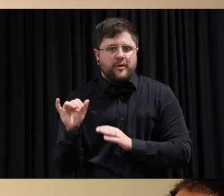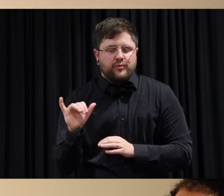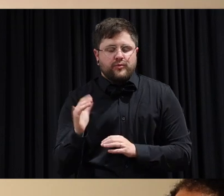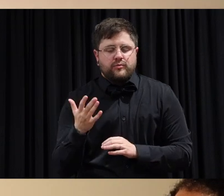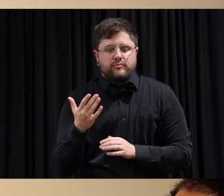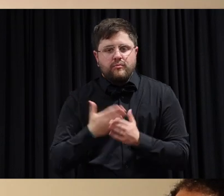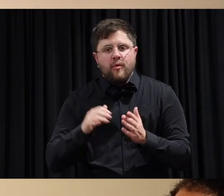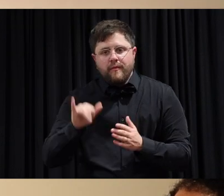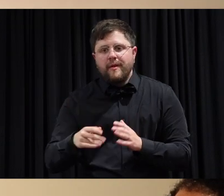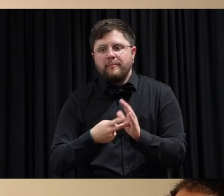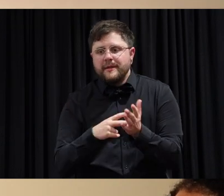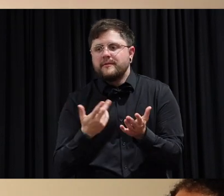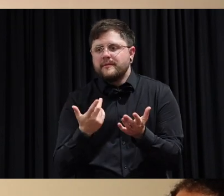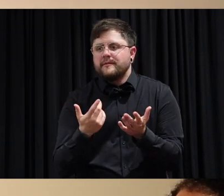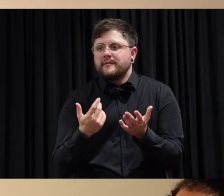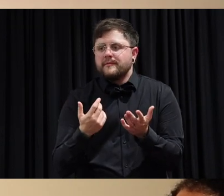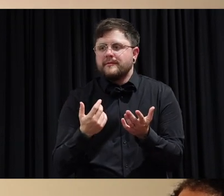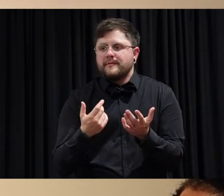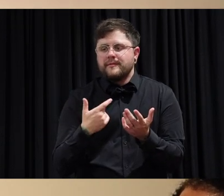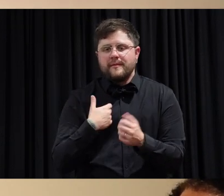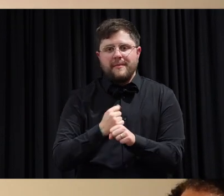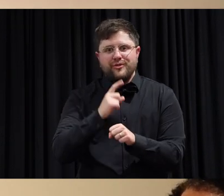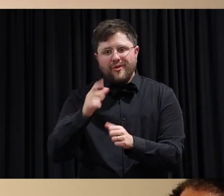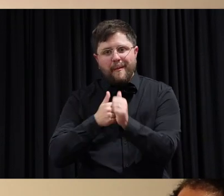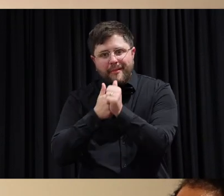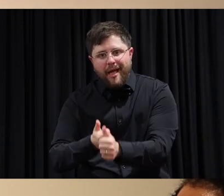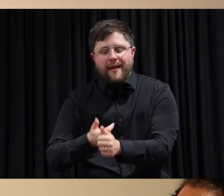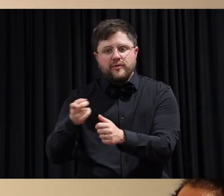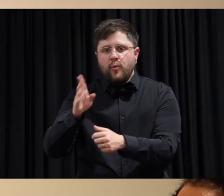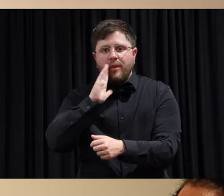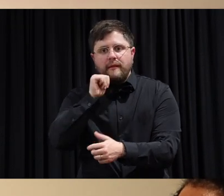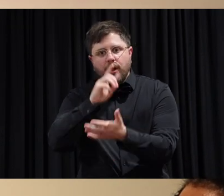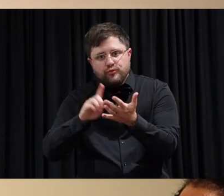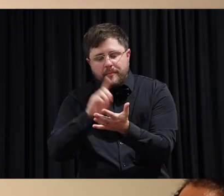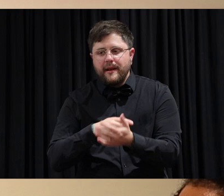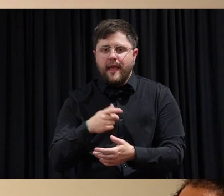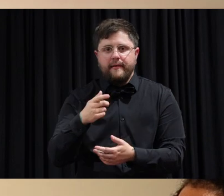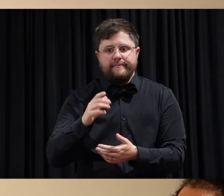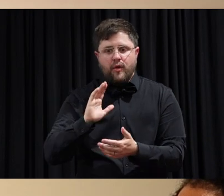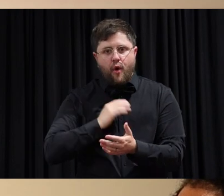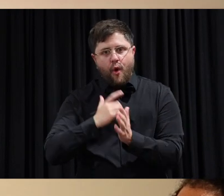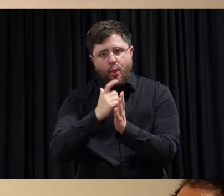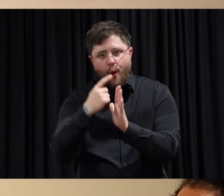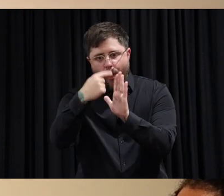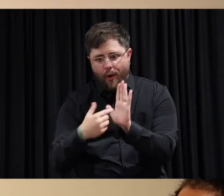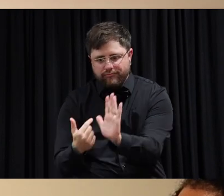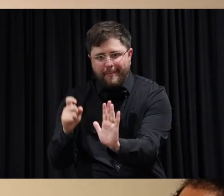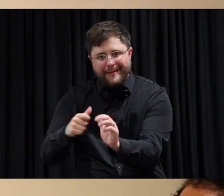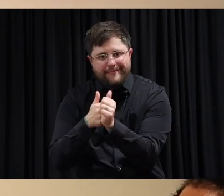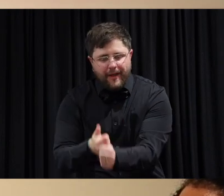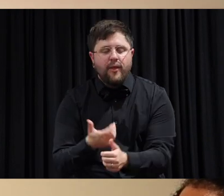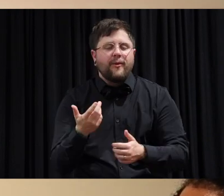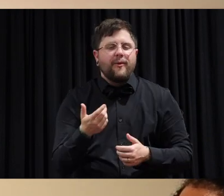of that is, the blocking and tackling compliance training of you will not discriminate. Here are all the laws that we have to follow. Michael said